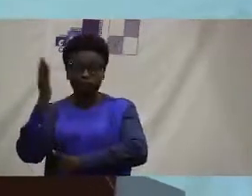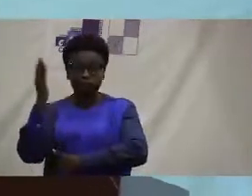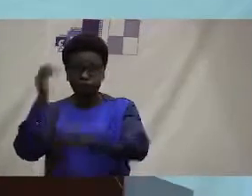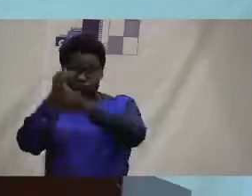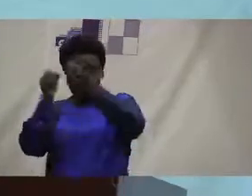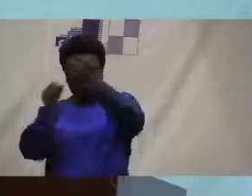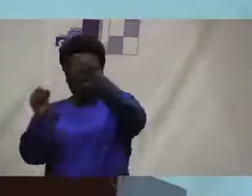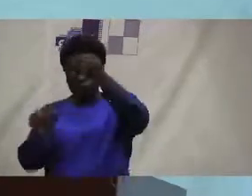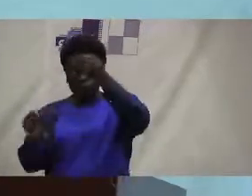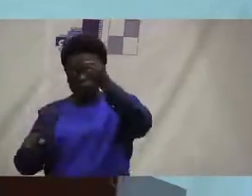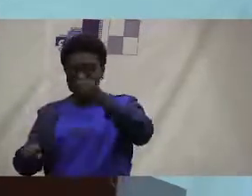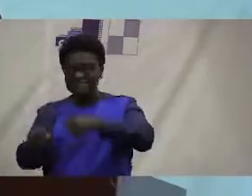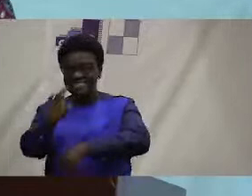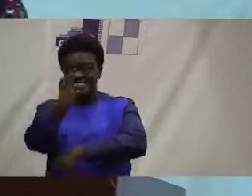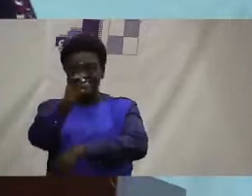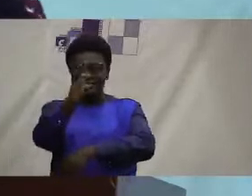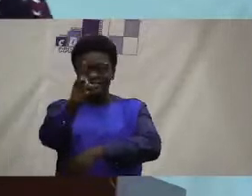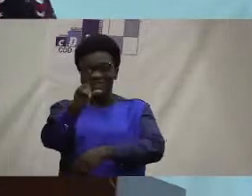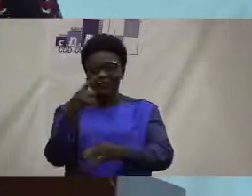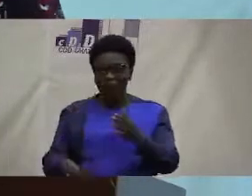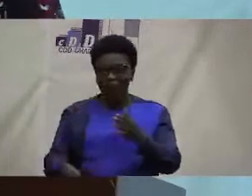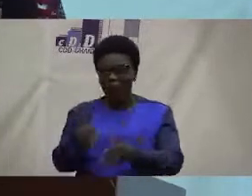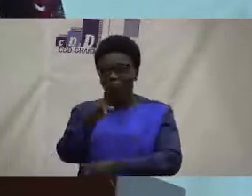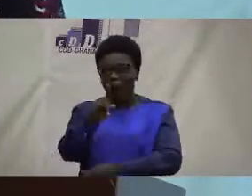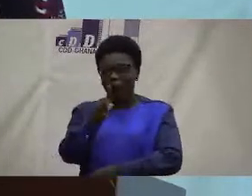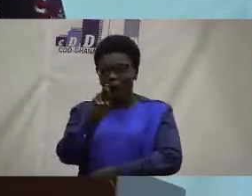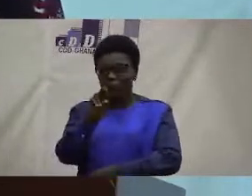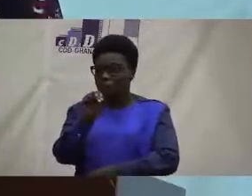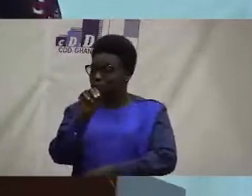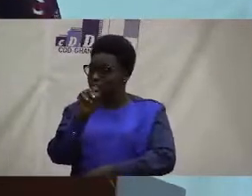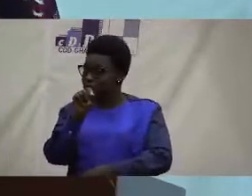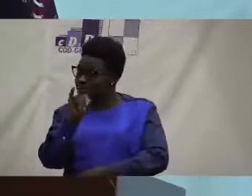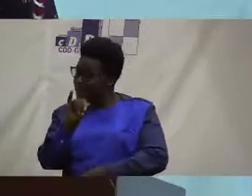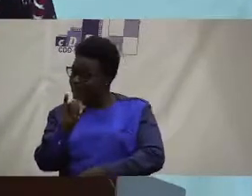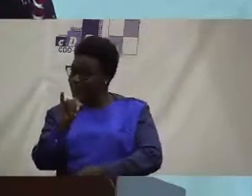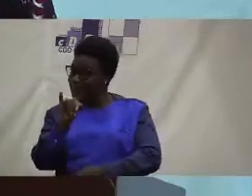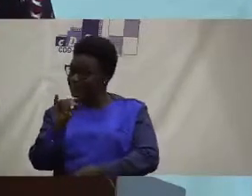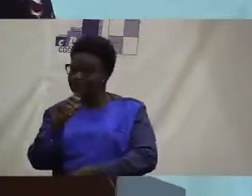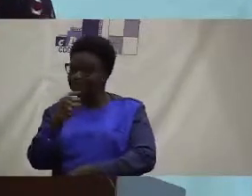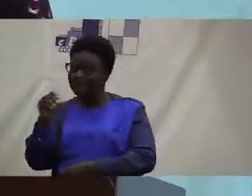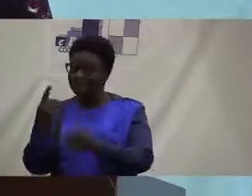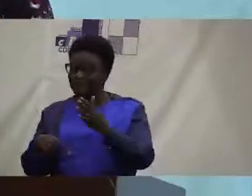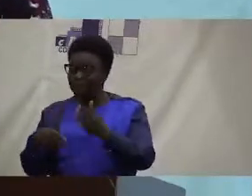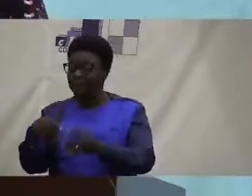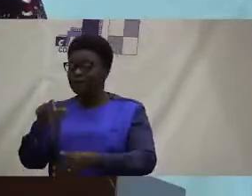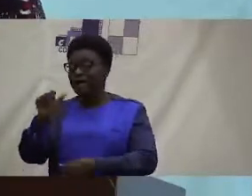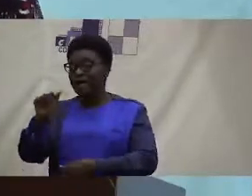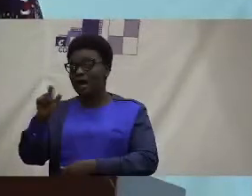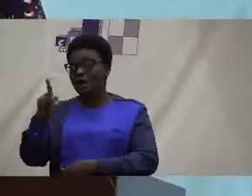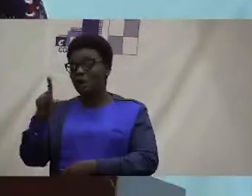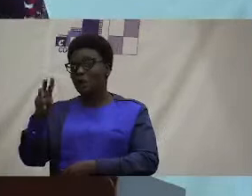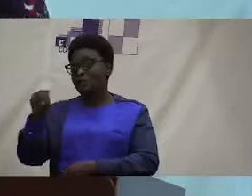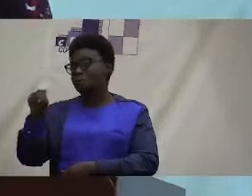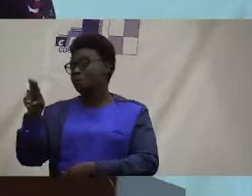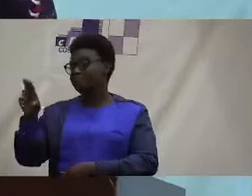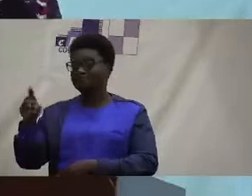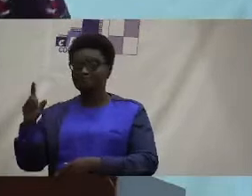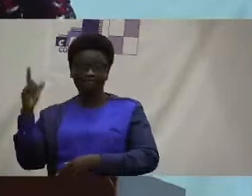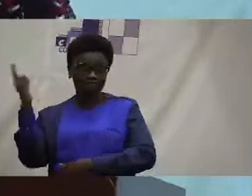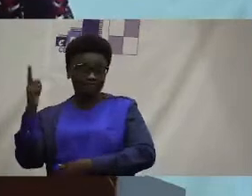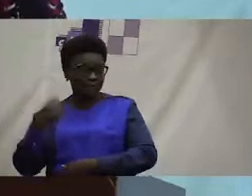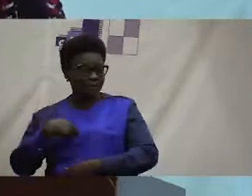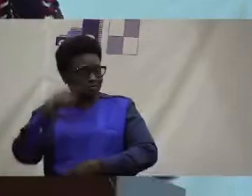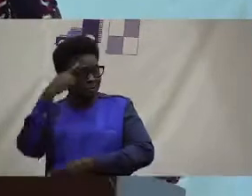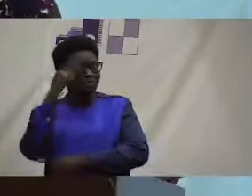the 17th Kronti ni Akwamu lecture. And I would want to, at this point, I know that many of you were nodding